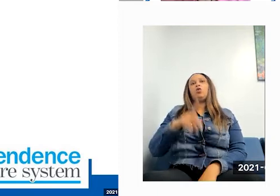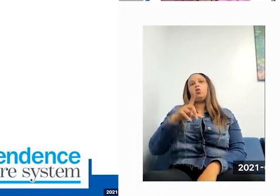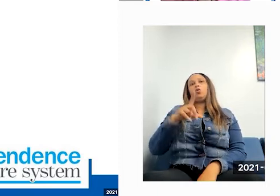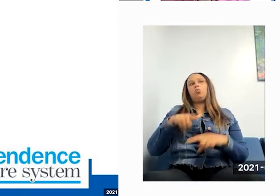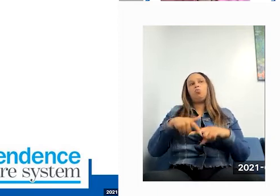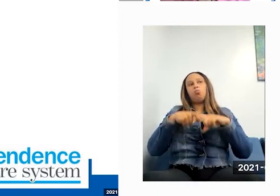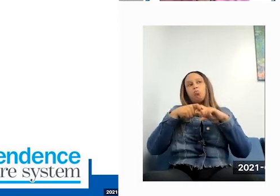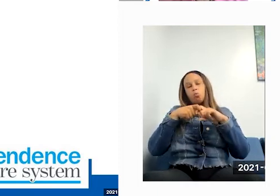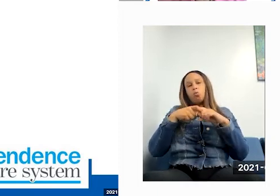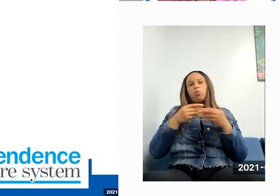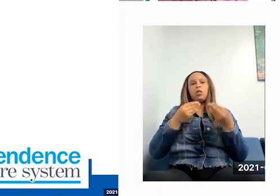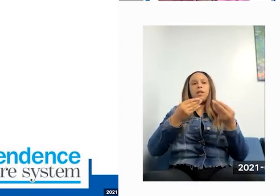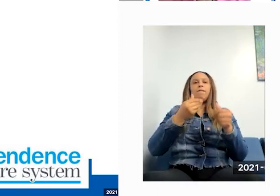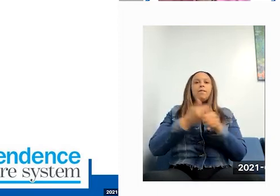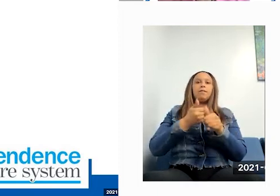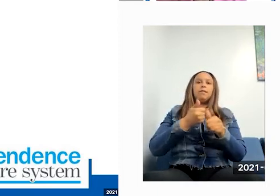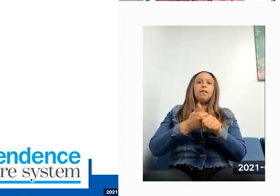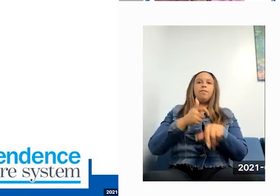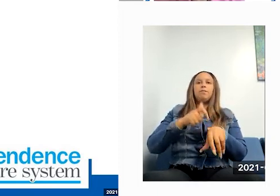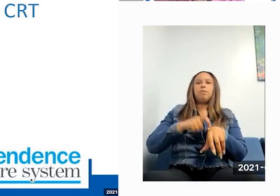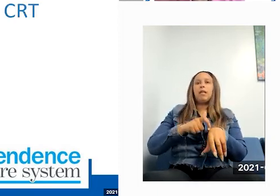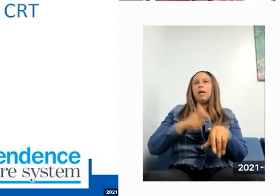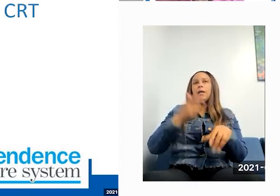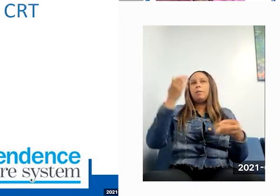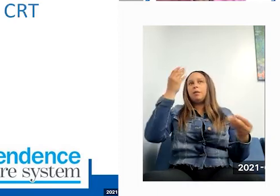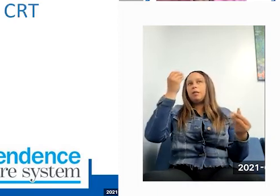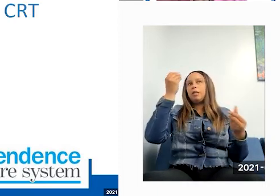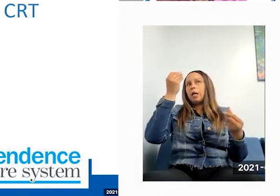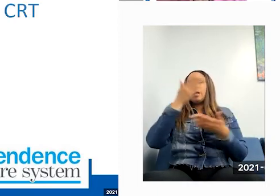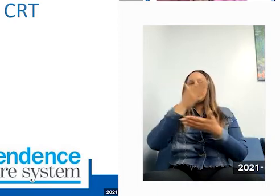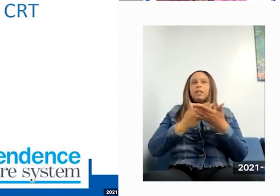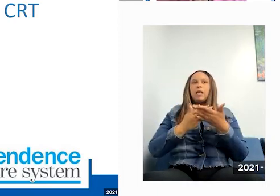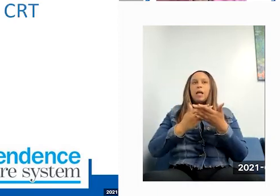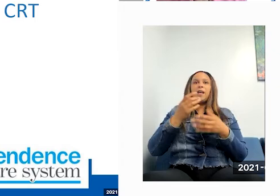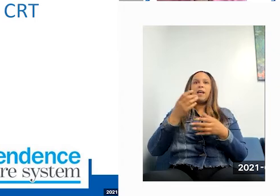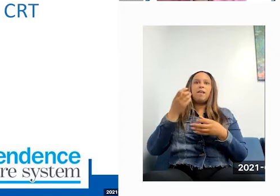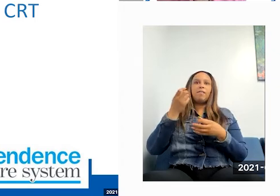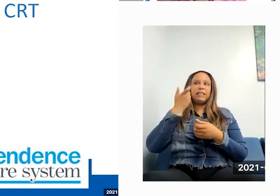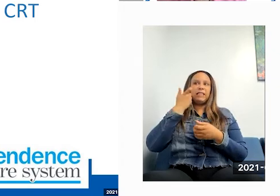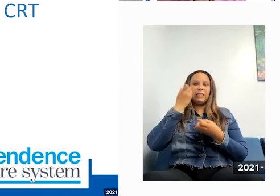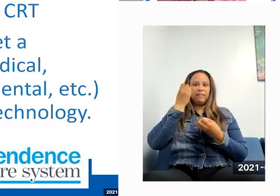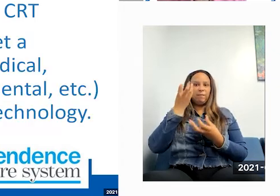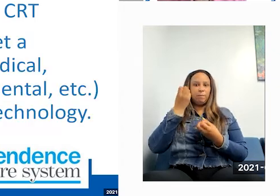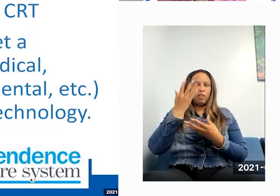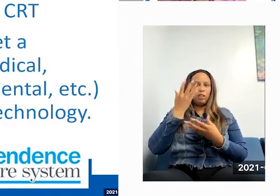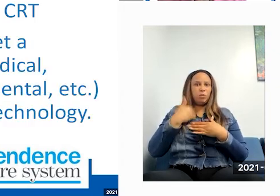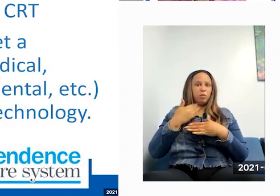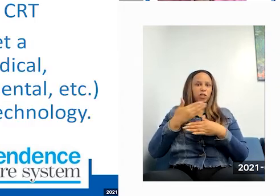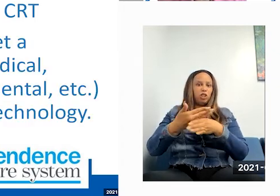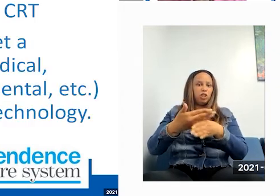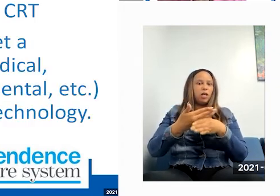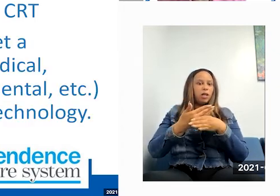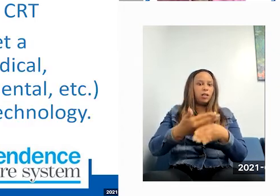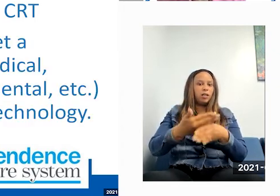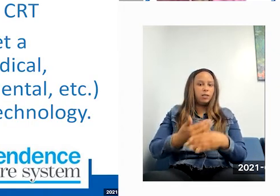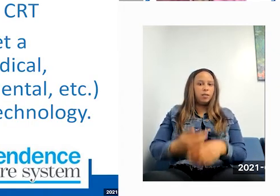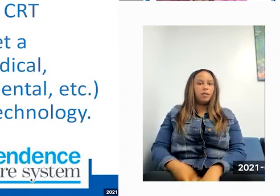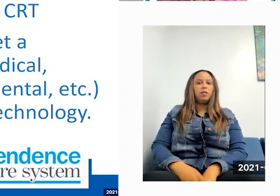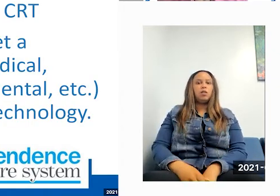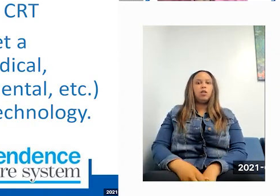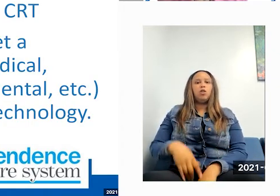pause, give yourself some time, think about some of the information that's being shared. And the reason that it's called complex rehab technology